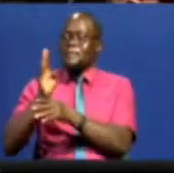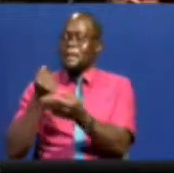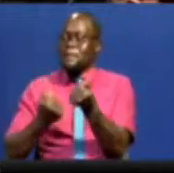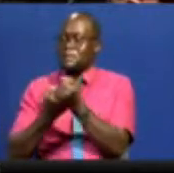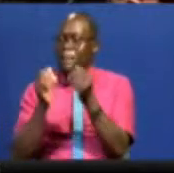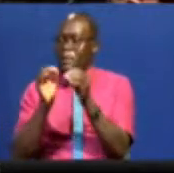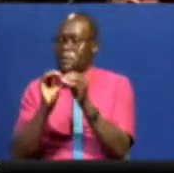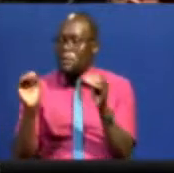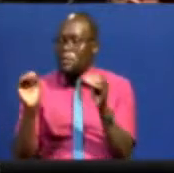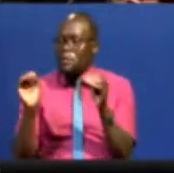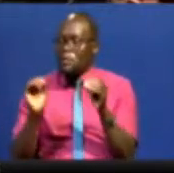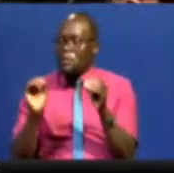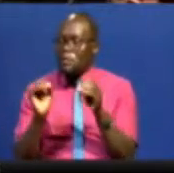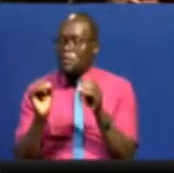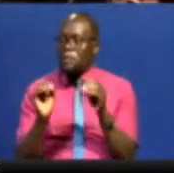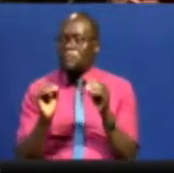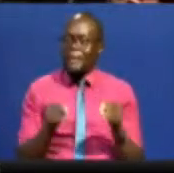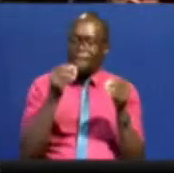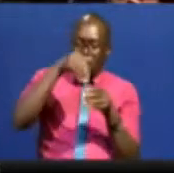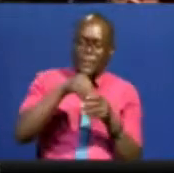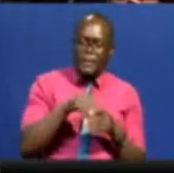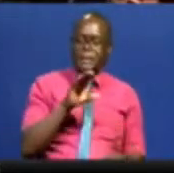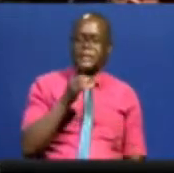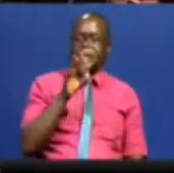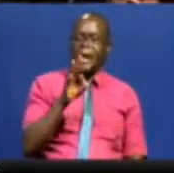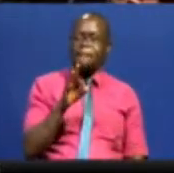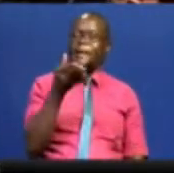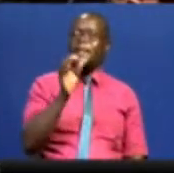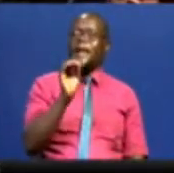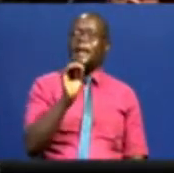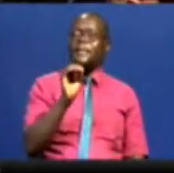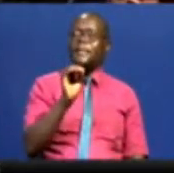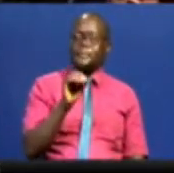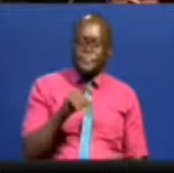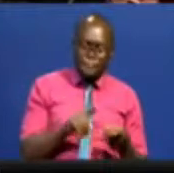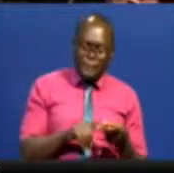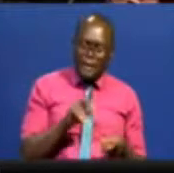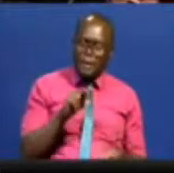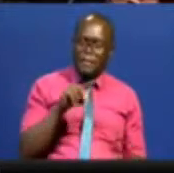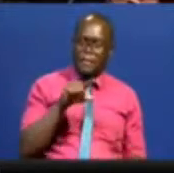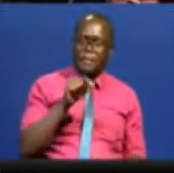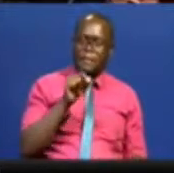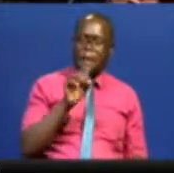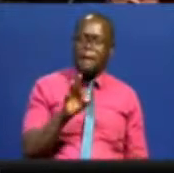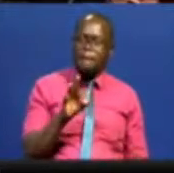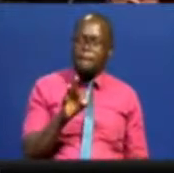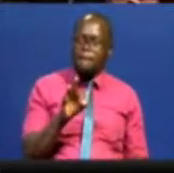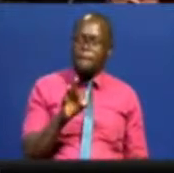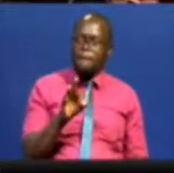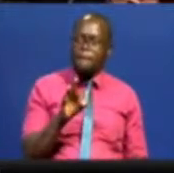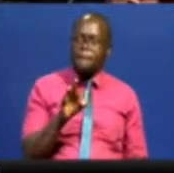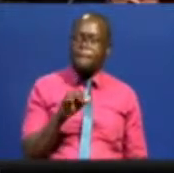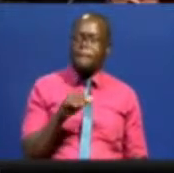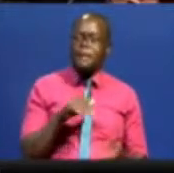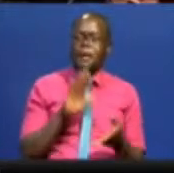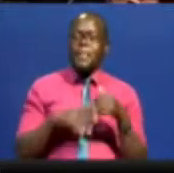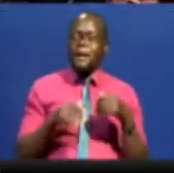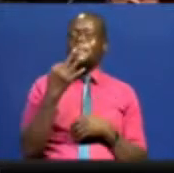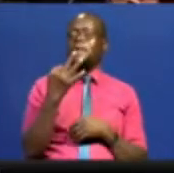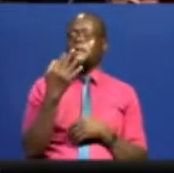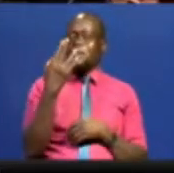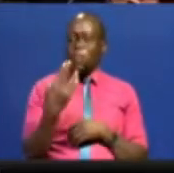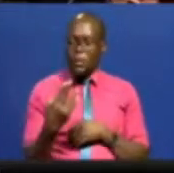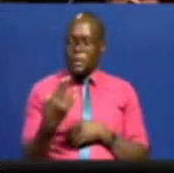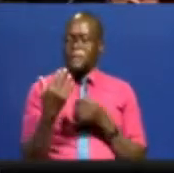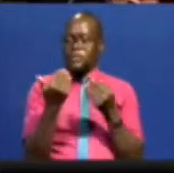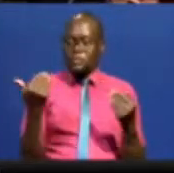is provided for within the NGCDF framework, and NGAF, more than three quarters of these